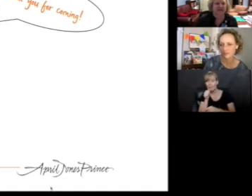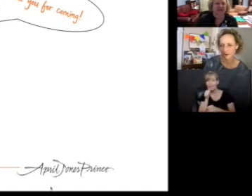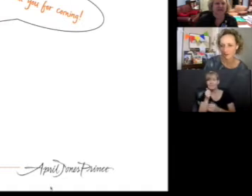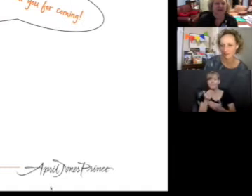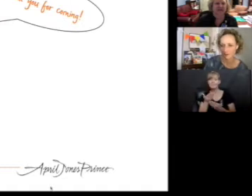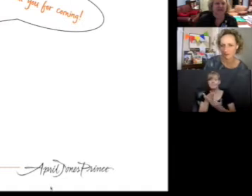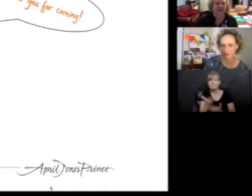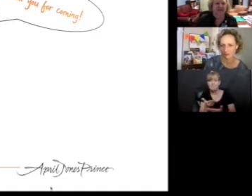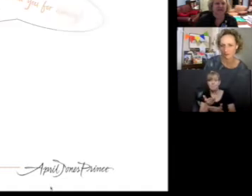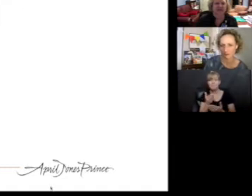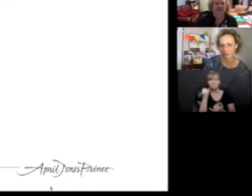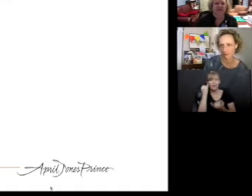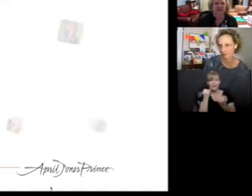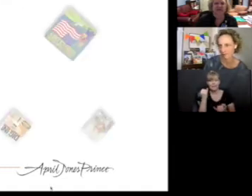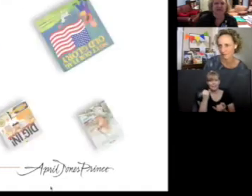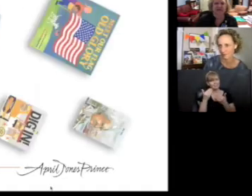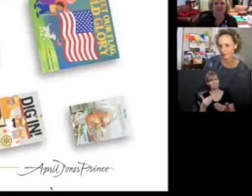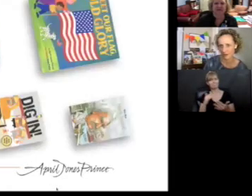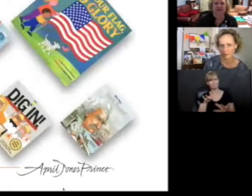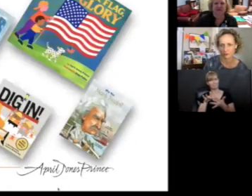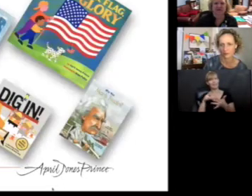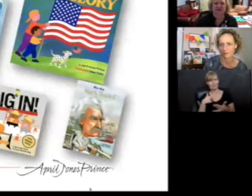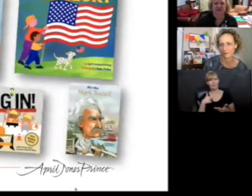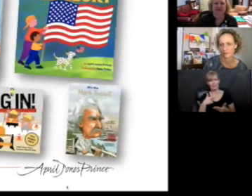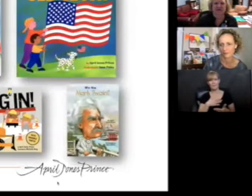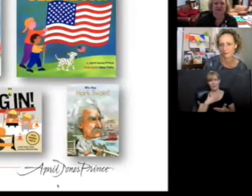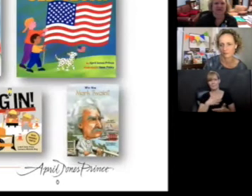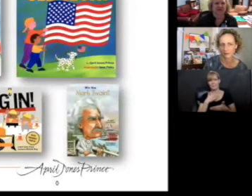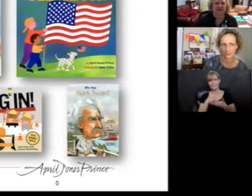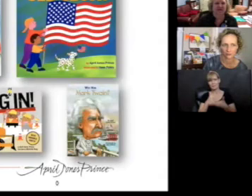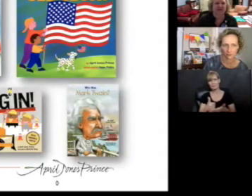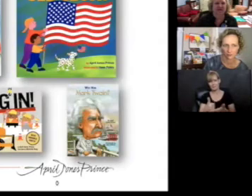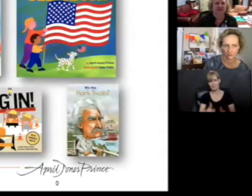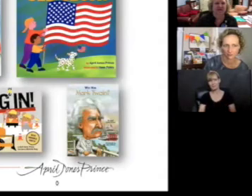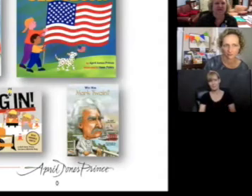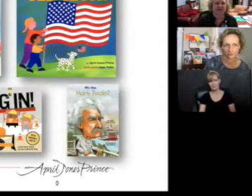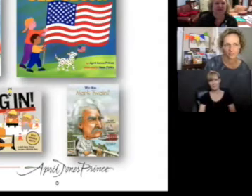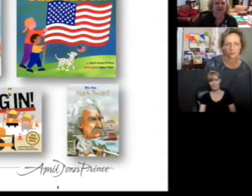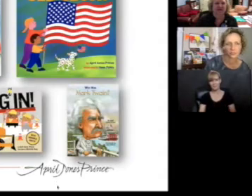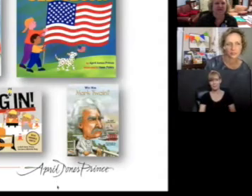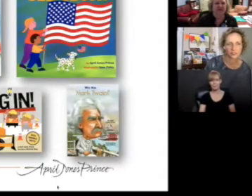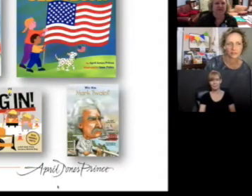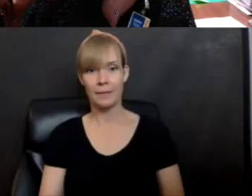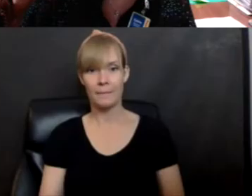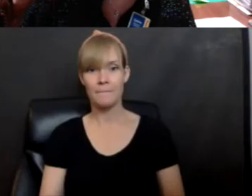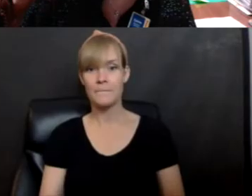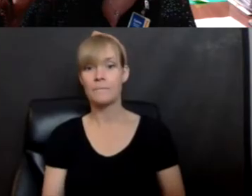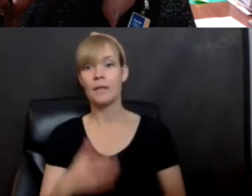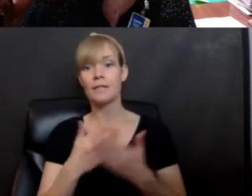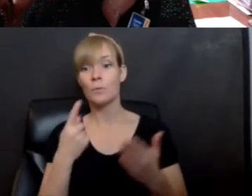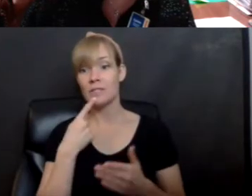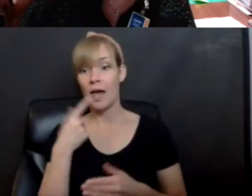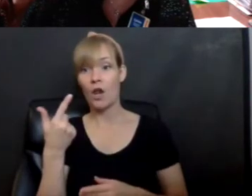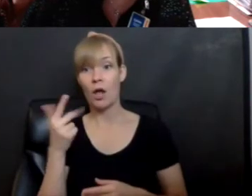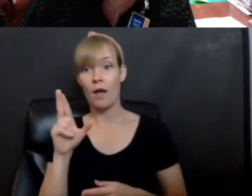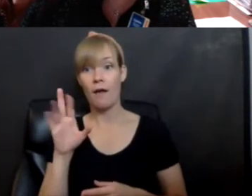curious about, please feel free to let me know and I will do my best to answer them. Ooh, somebody said guffawed.